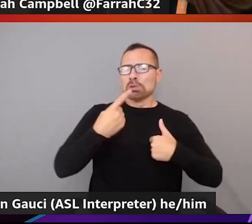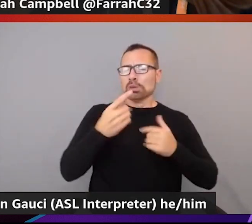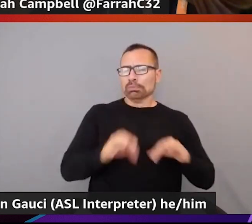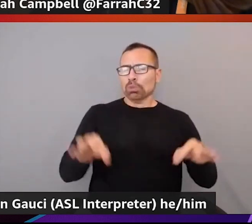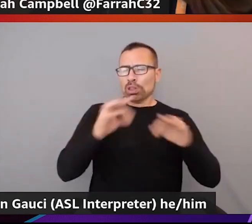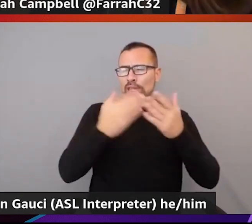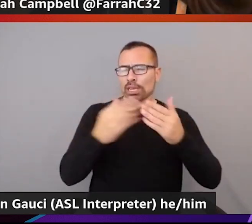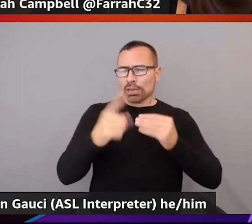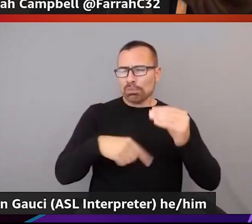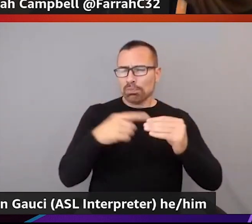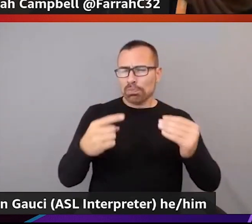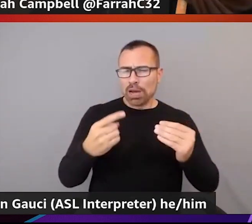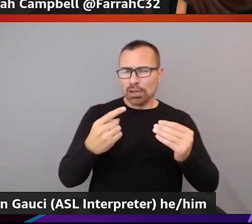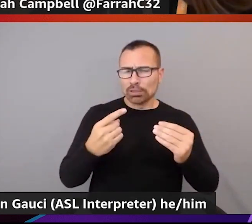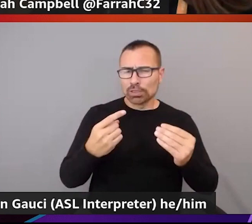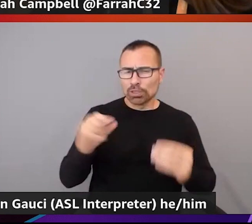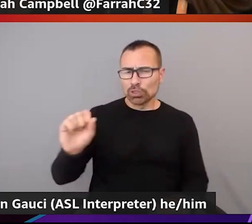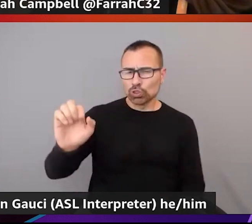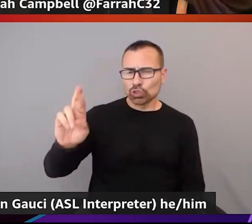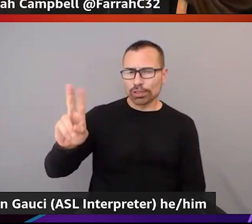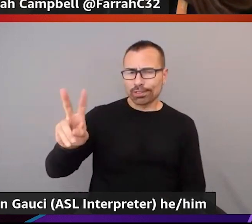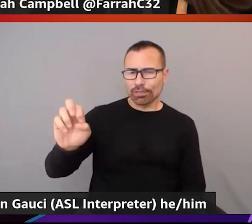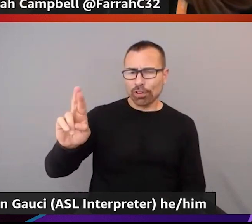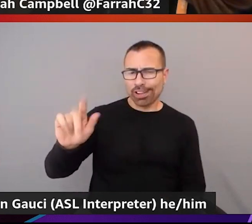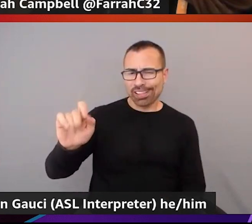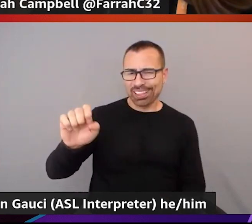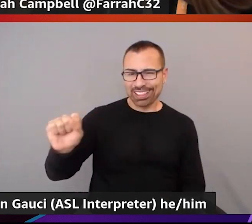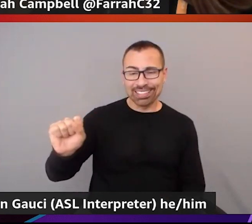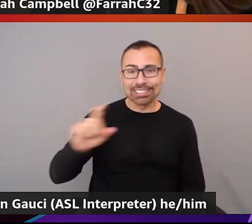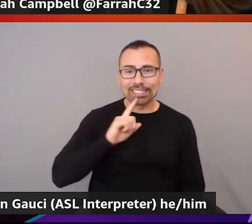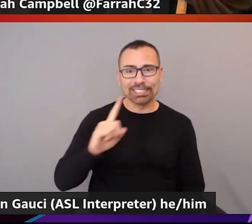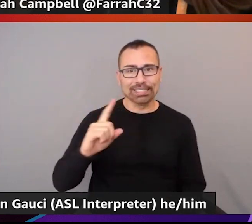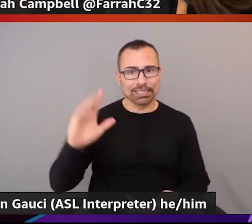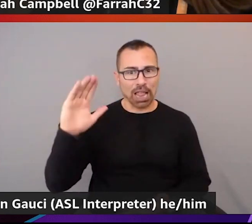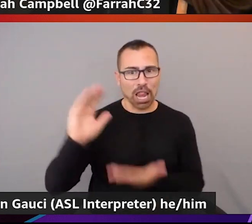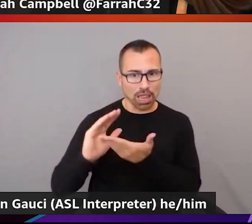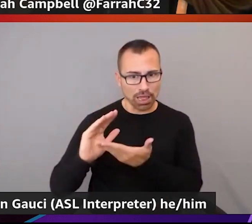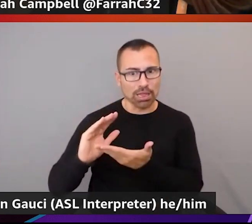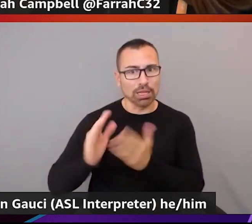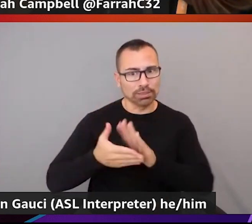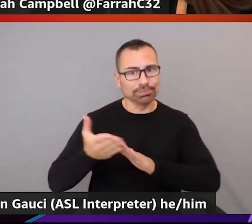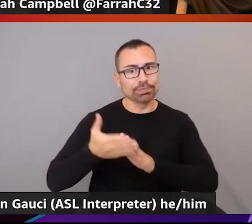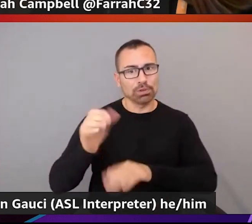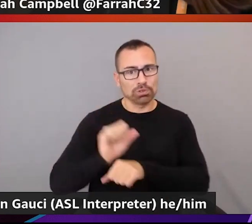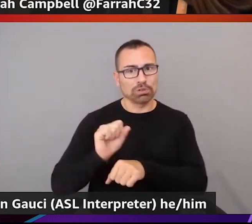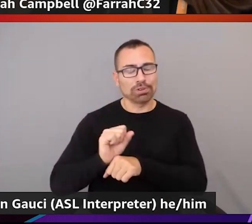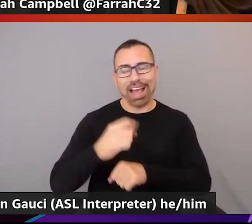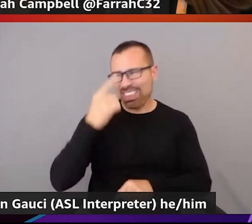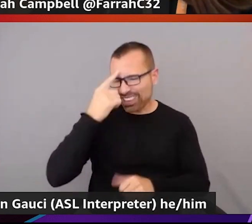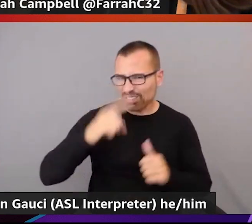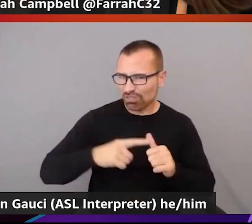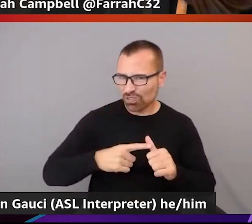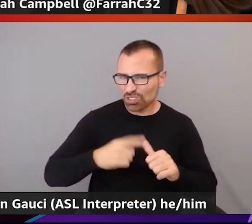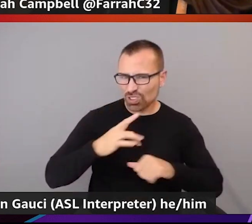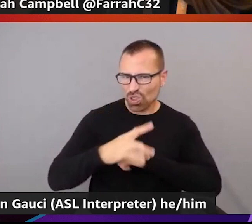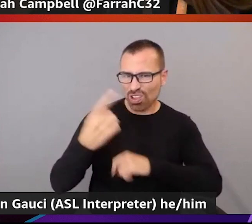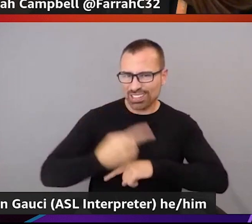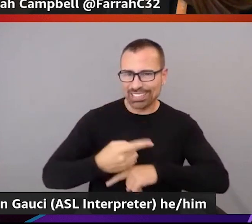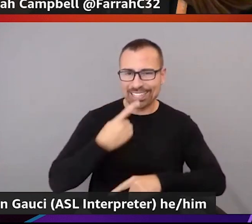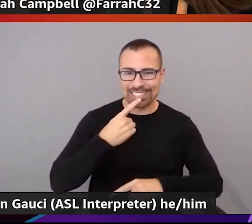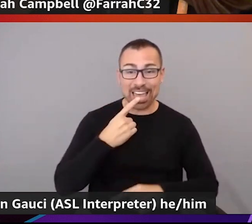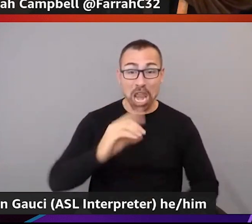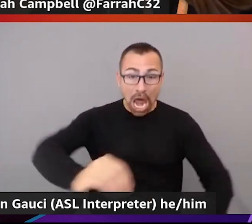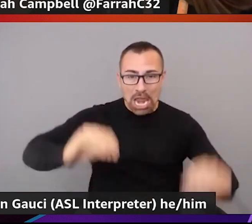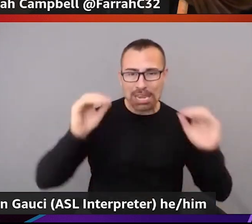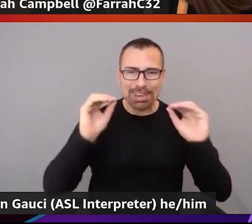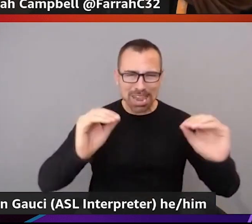serverless that I love is less operational work. I think at first in the early days of serverless, they used to tout no operations,